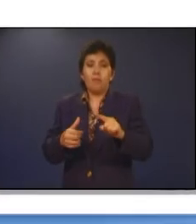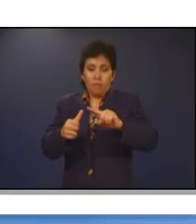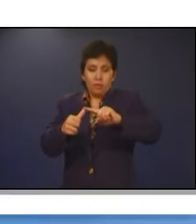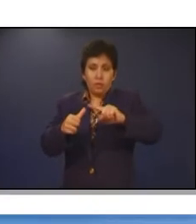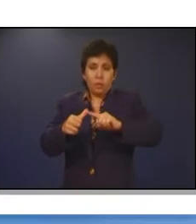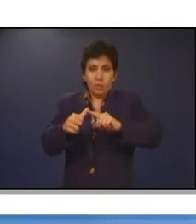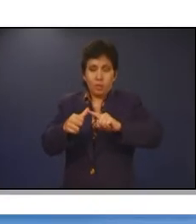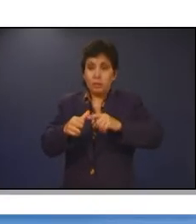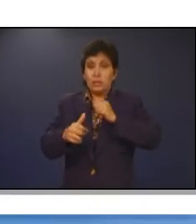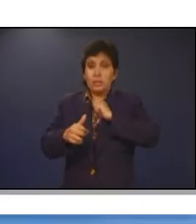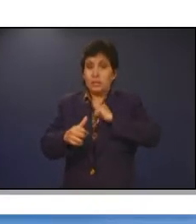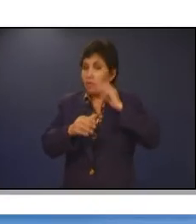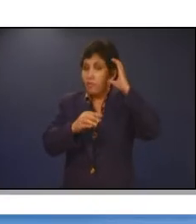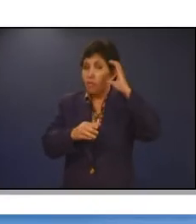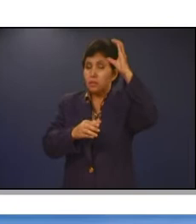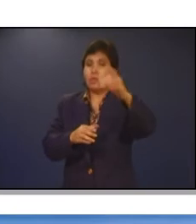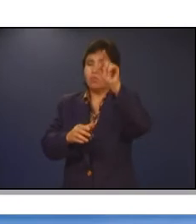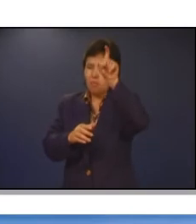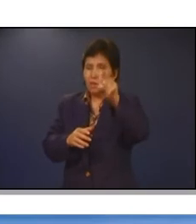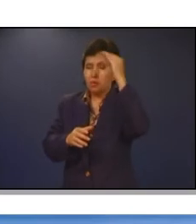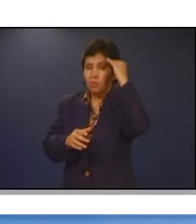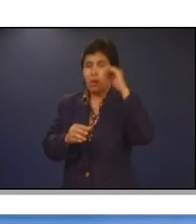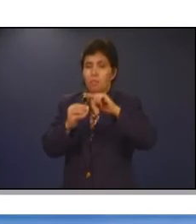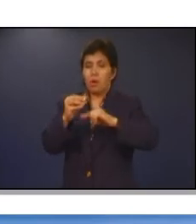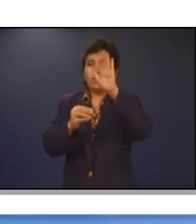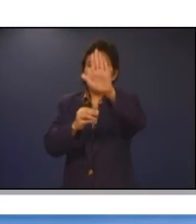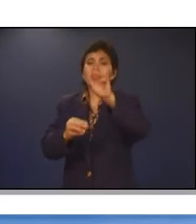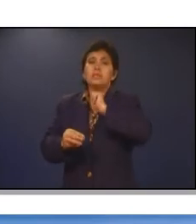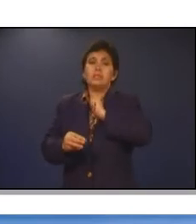a self-concept. It's the information that you hold about yourself.